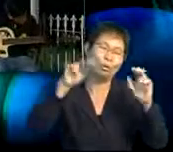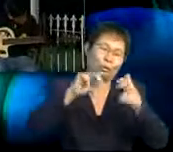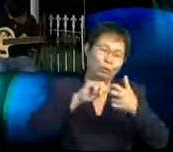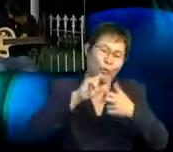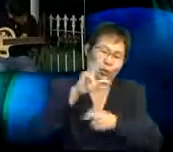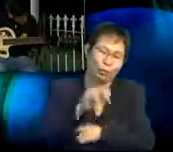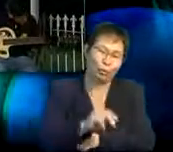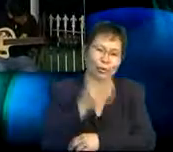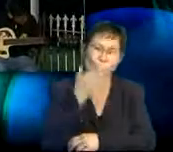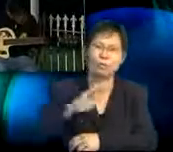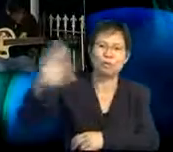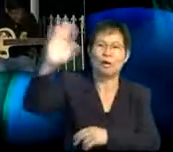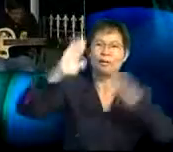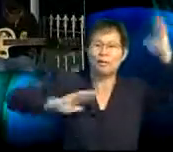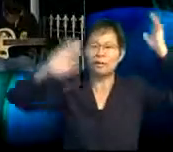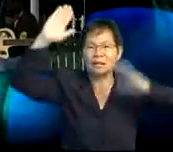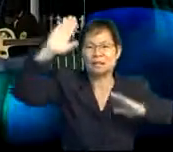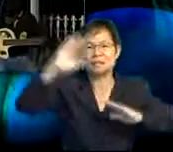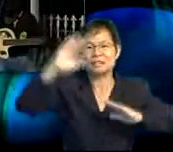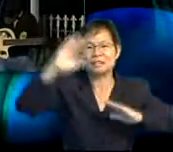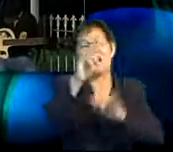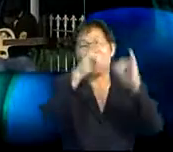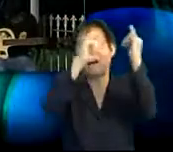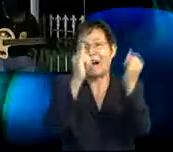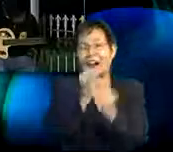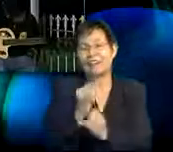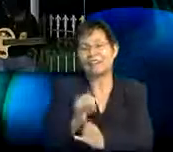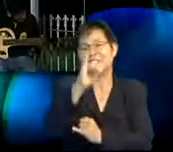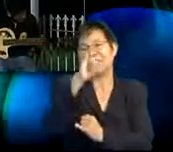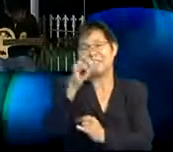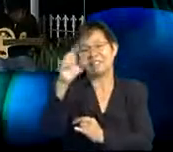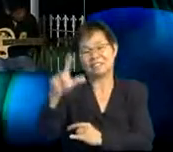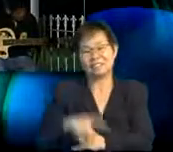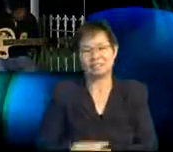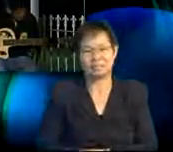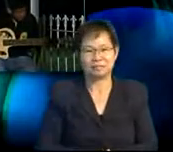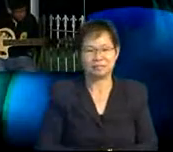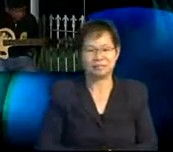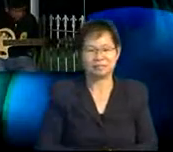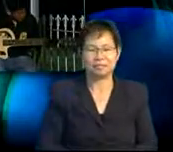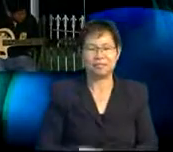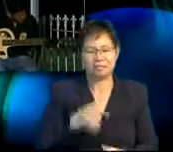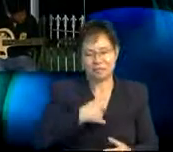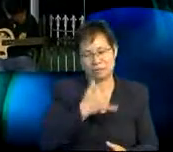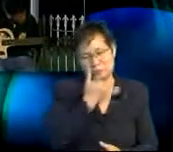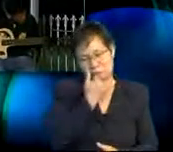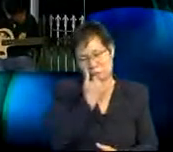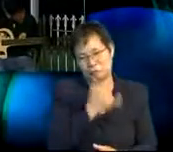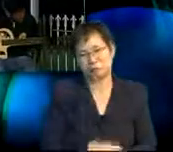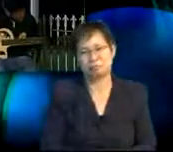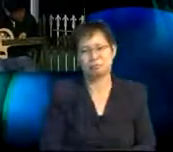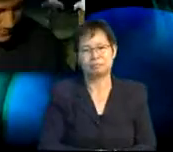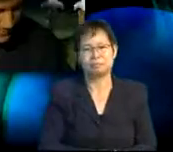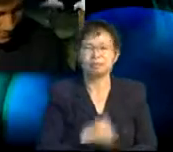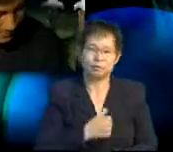no! Goodbye, Malaysian Idol. Now I'll never become famous. This is my fault. I'm sorry. Now it's no